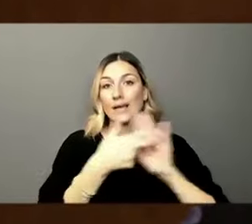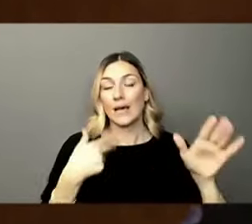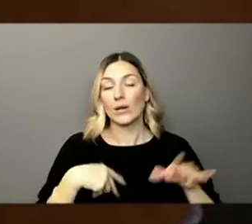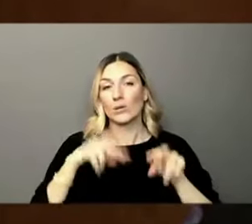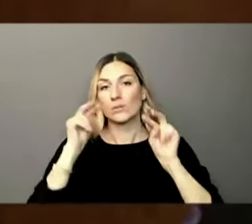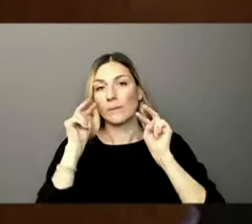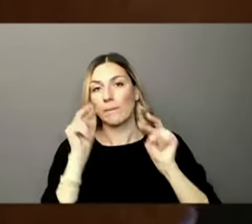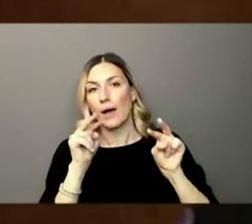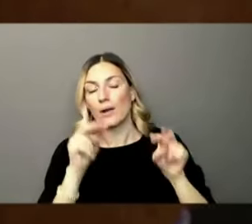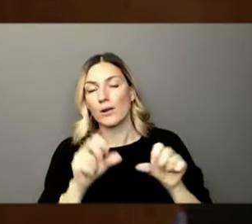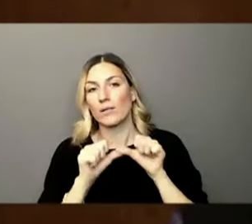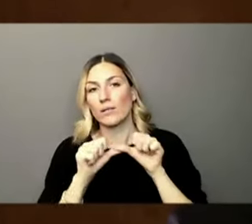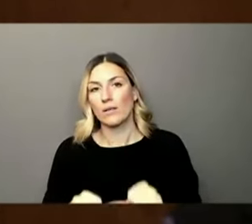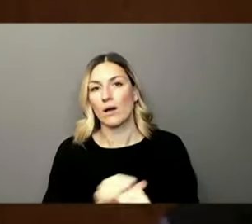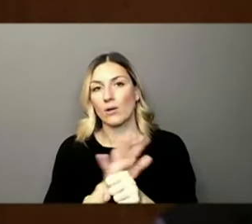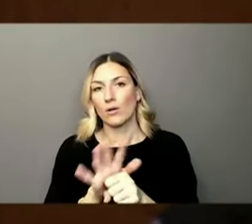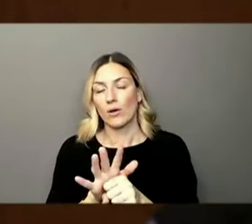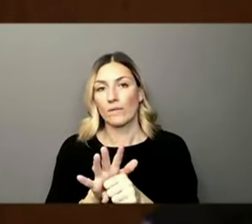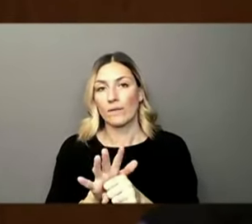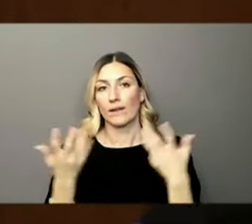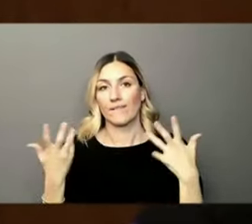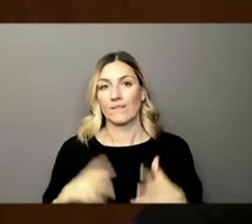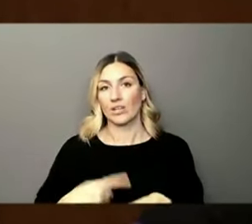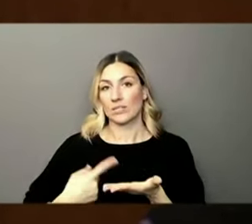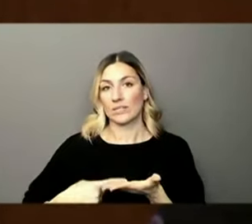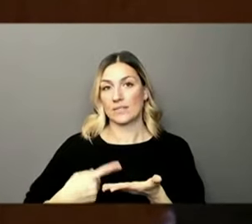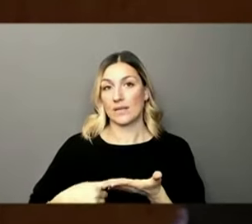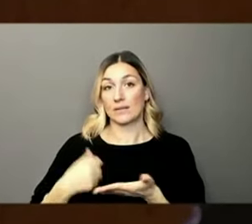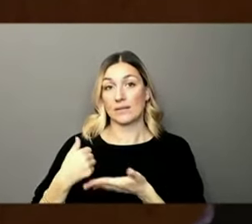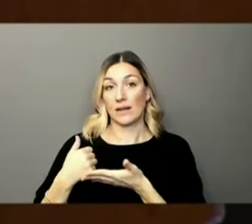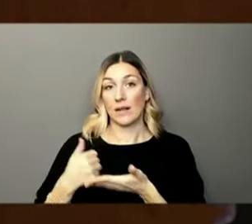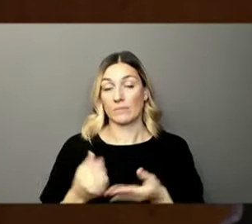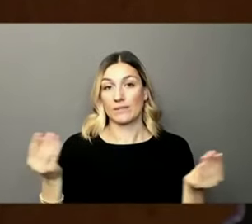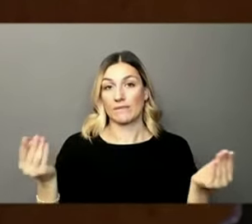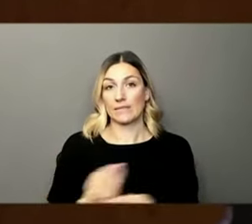know has been addressed already, as well as it helps facilitate